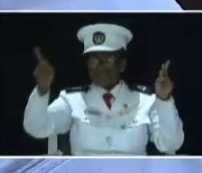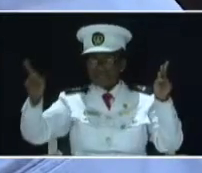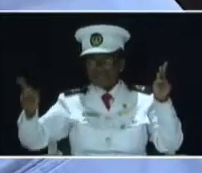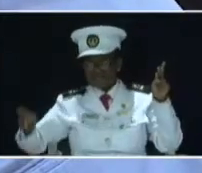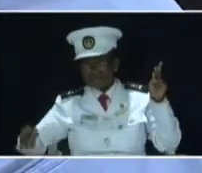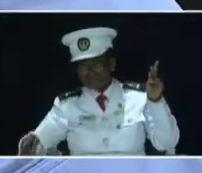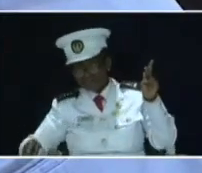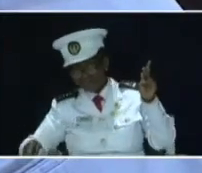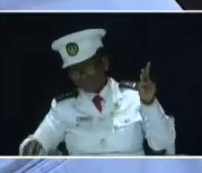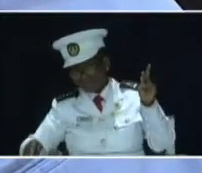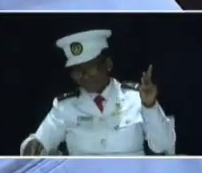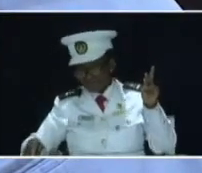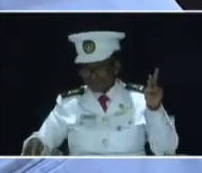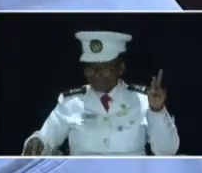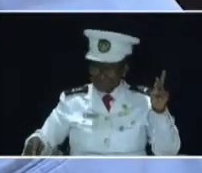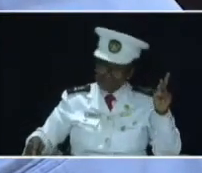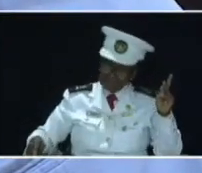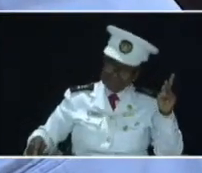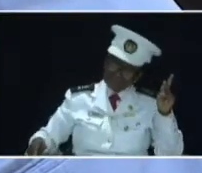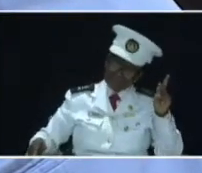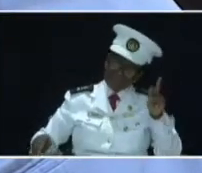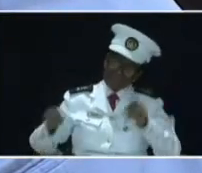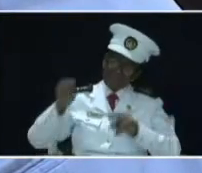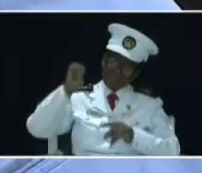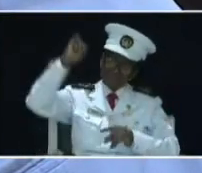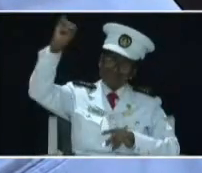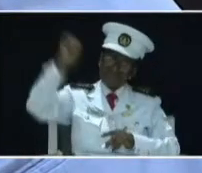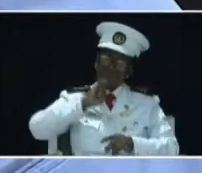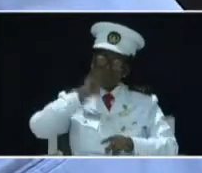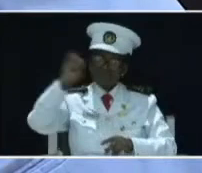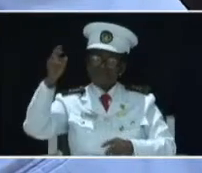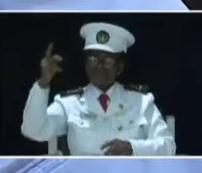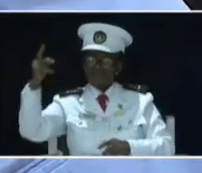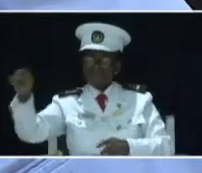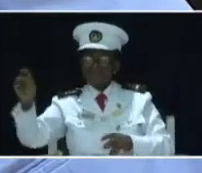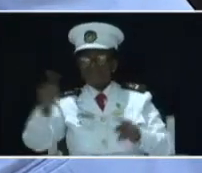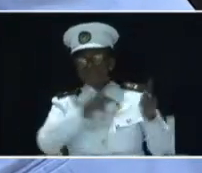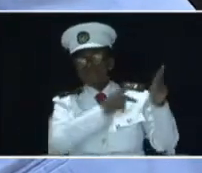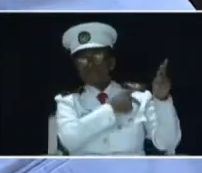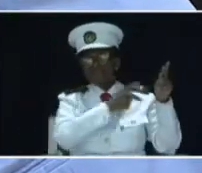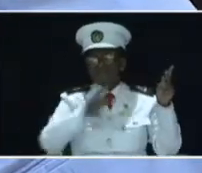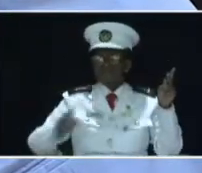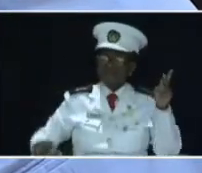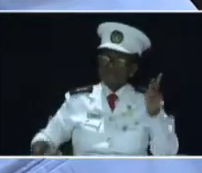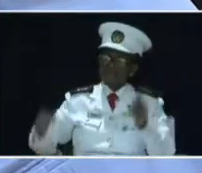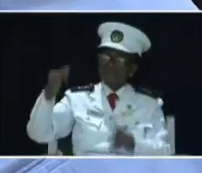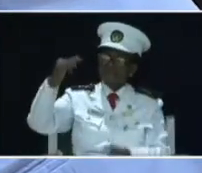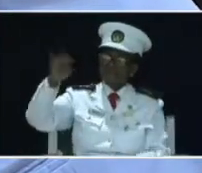He's the King.